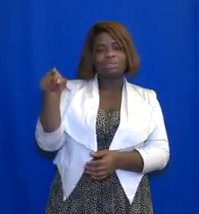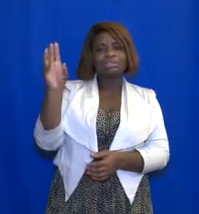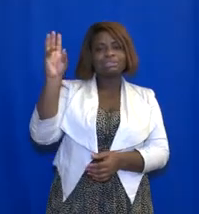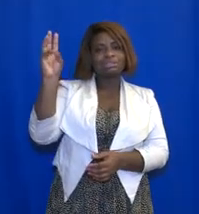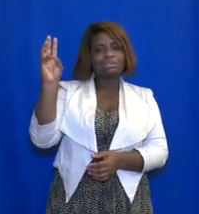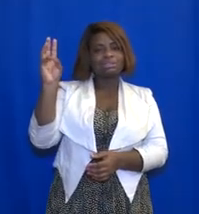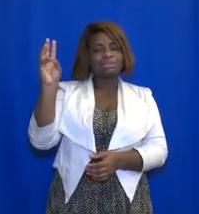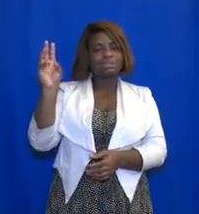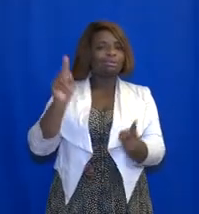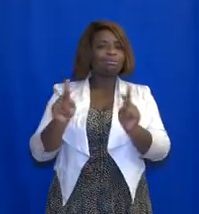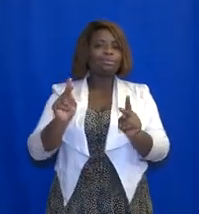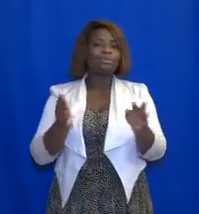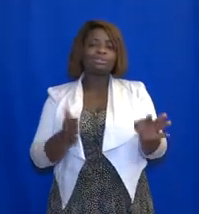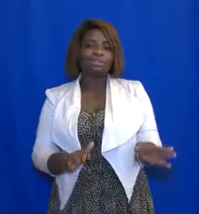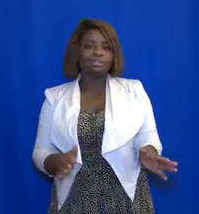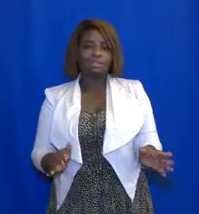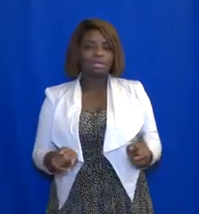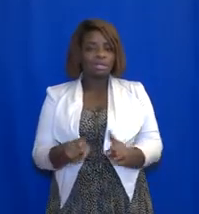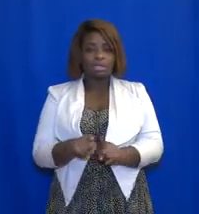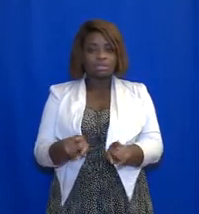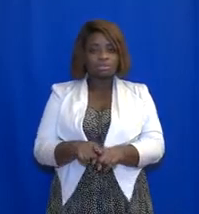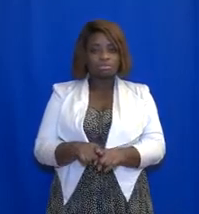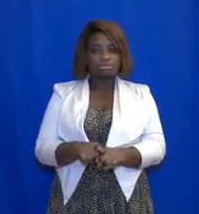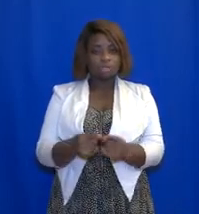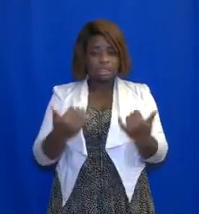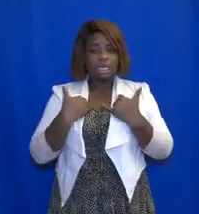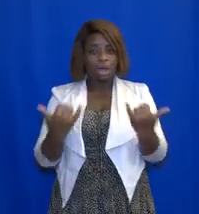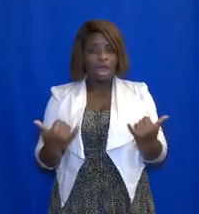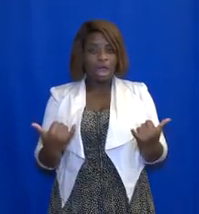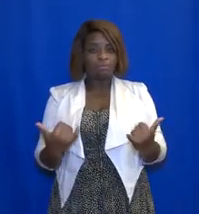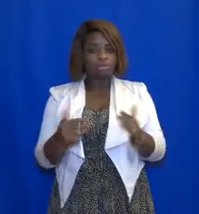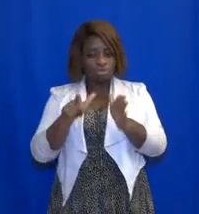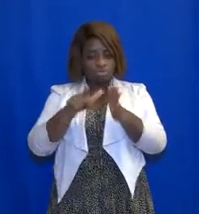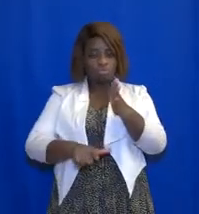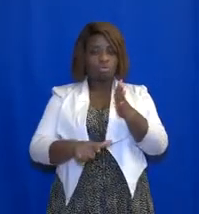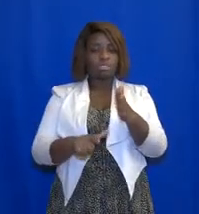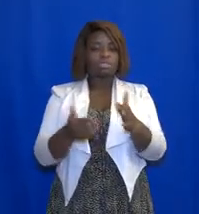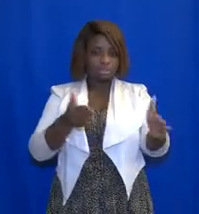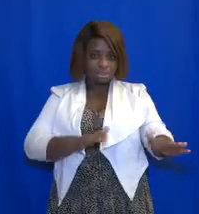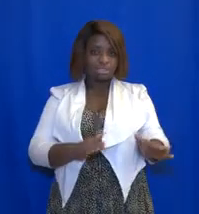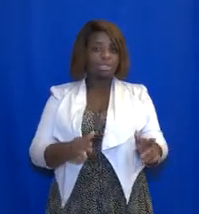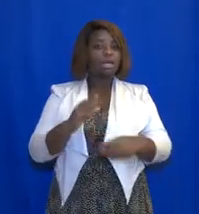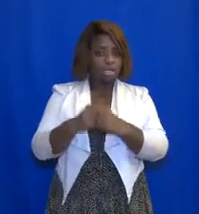0.6% of positives, as we maintain one of the lowest death rates in the world.